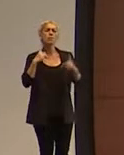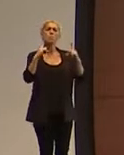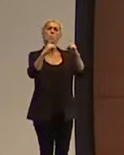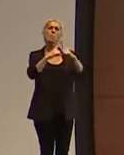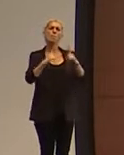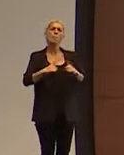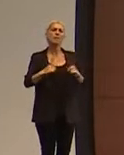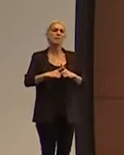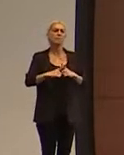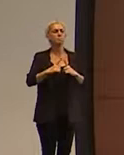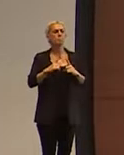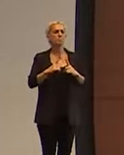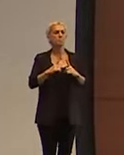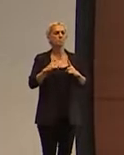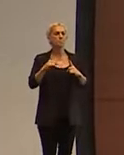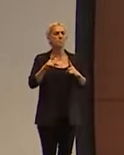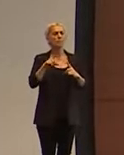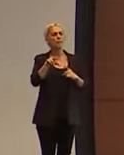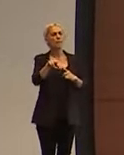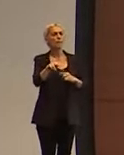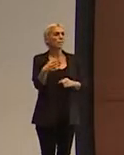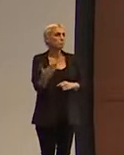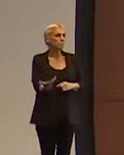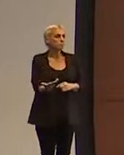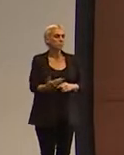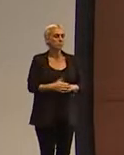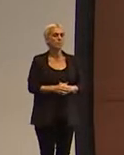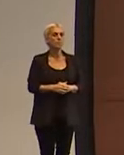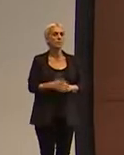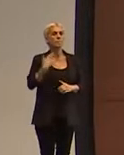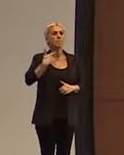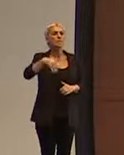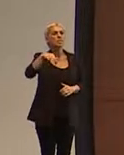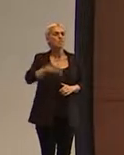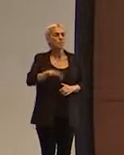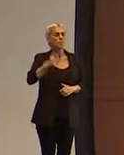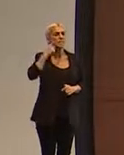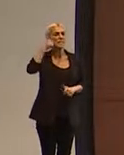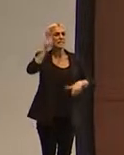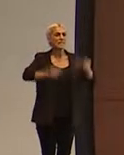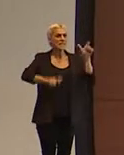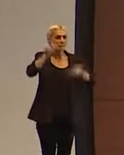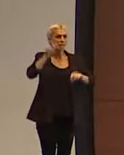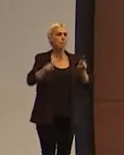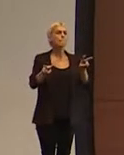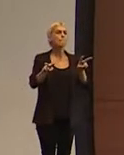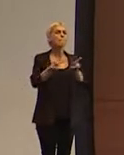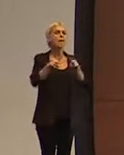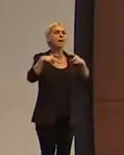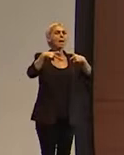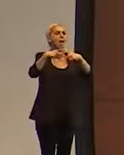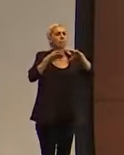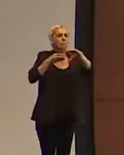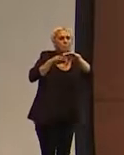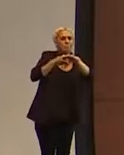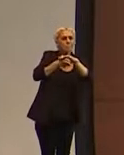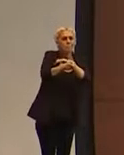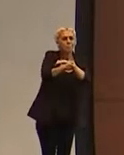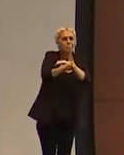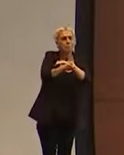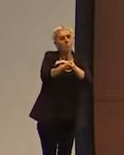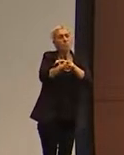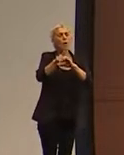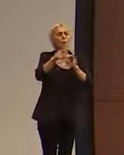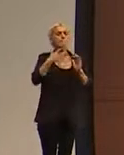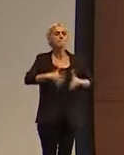choice compared to the others for the first time we have a connect tone to explain that we have a mathematical model for example in human mri